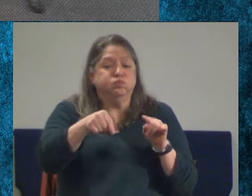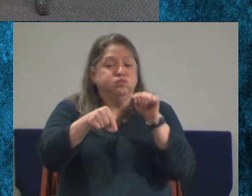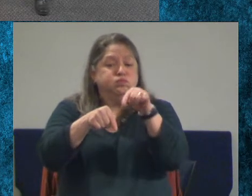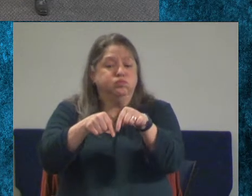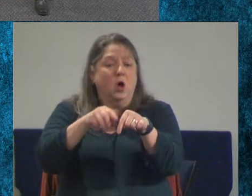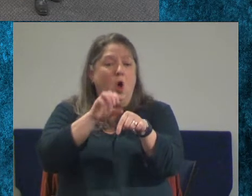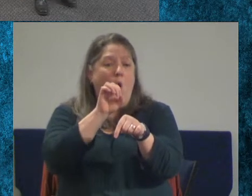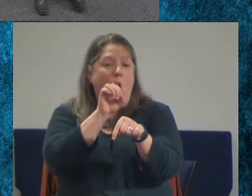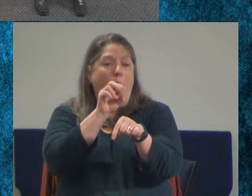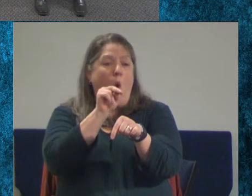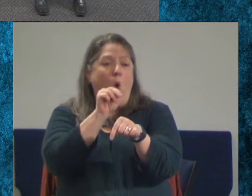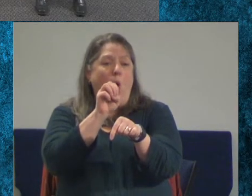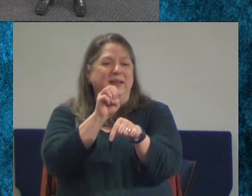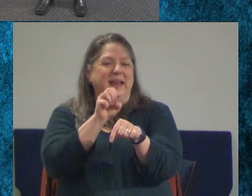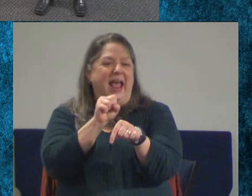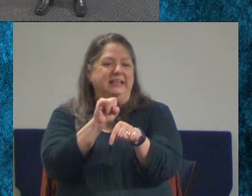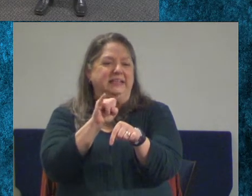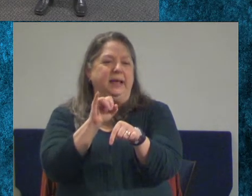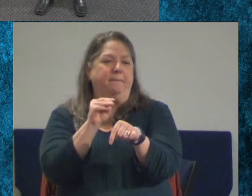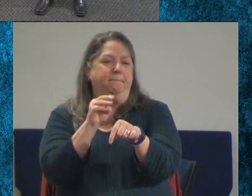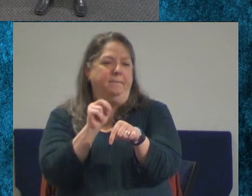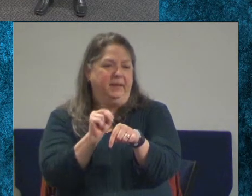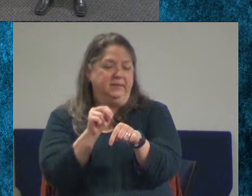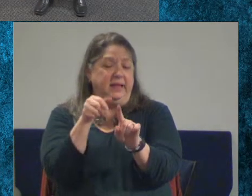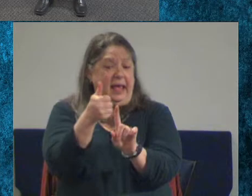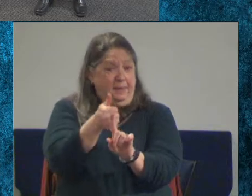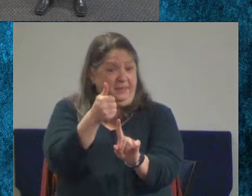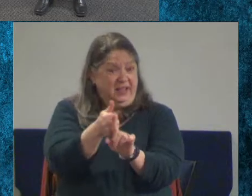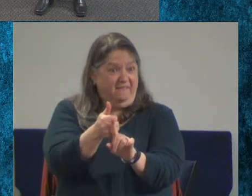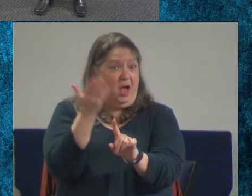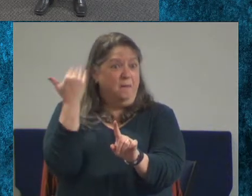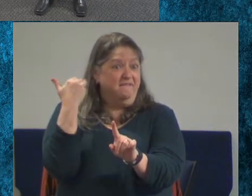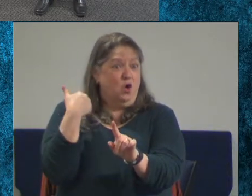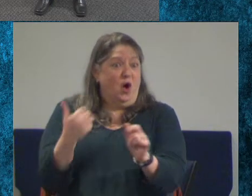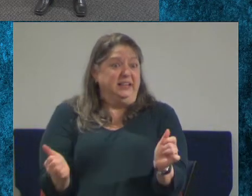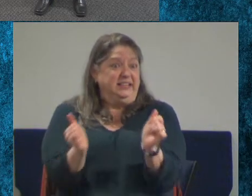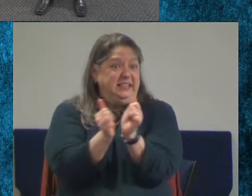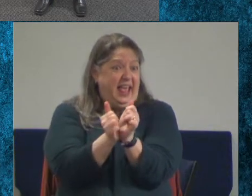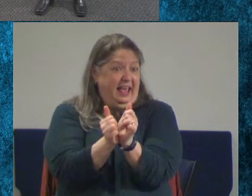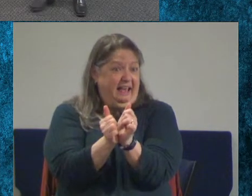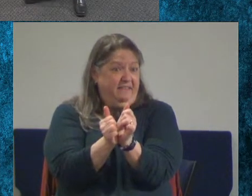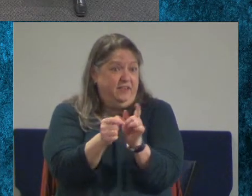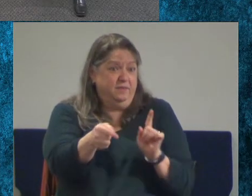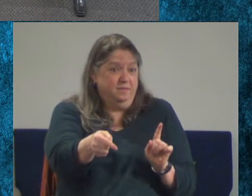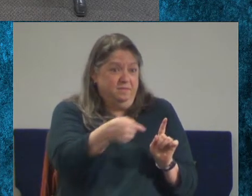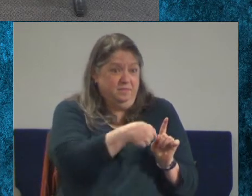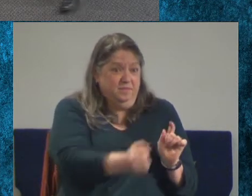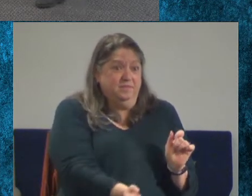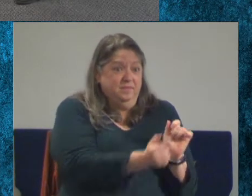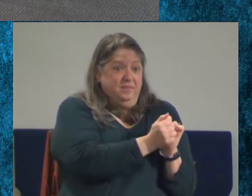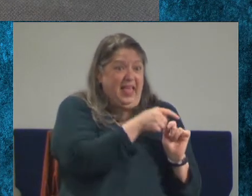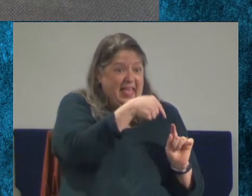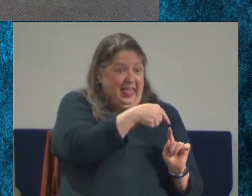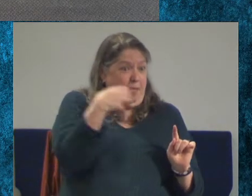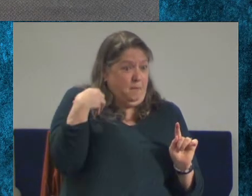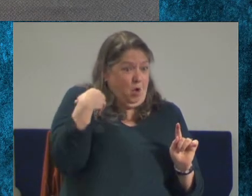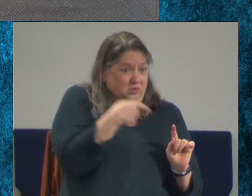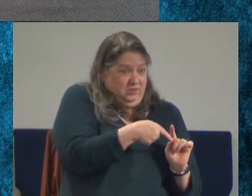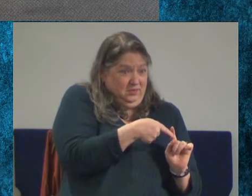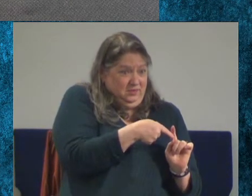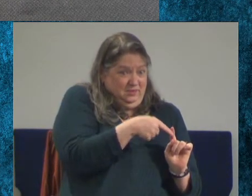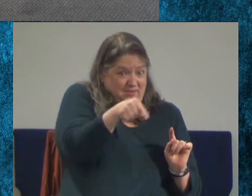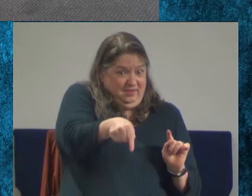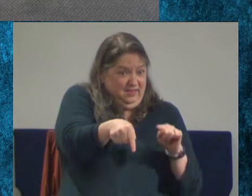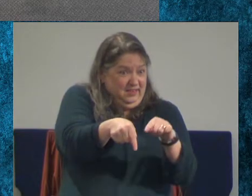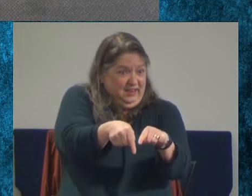runaway slave that was owned by Philemon. Now, we find in the New Testament that there is absolutely no,